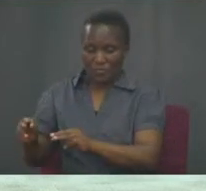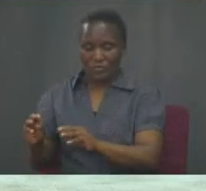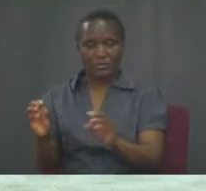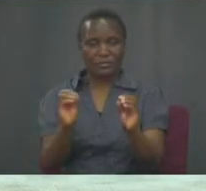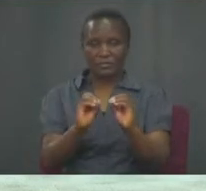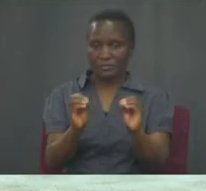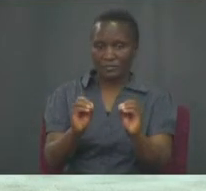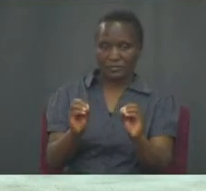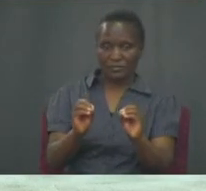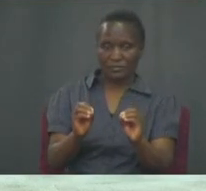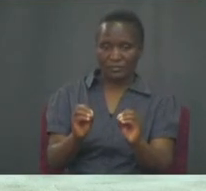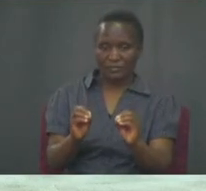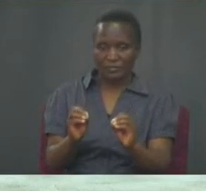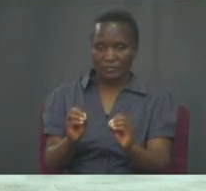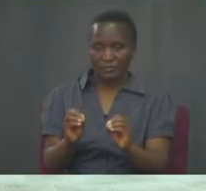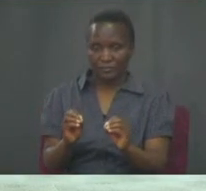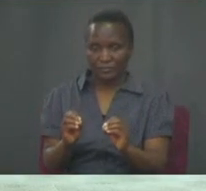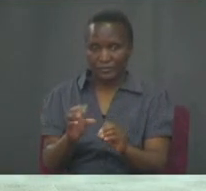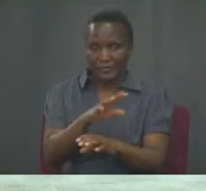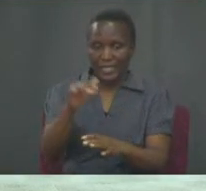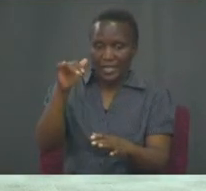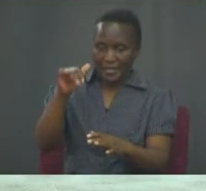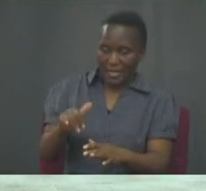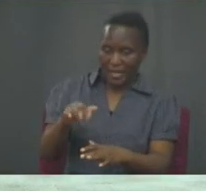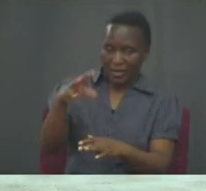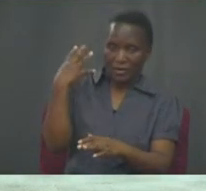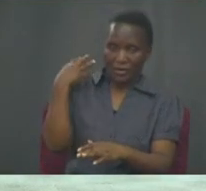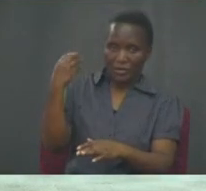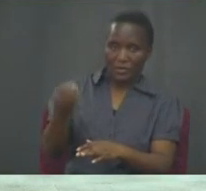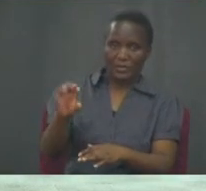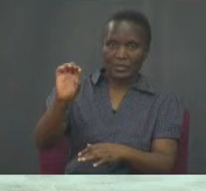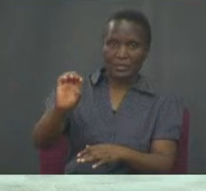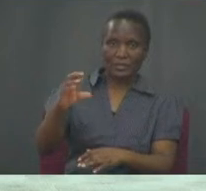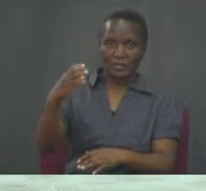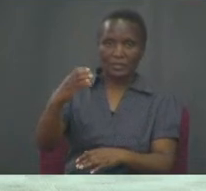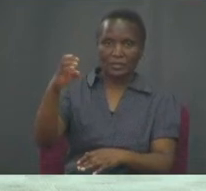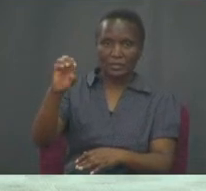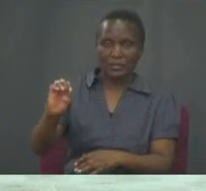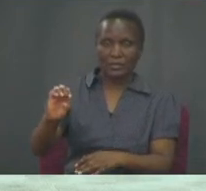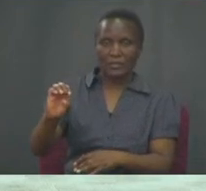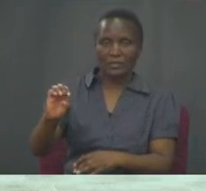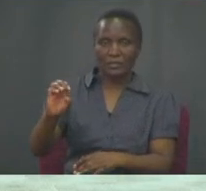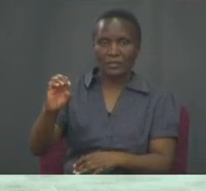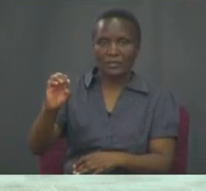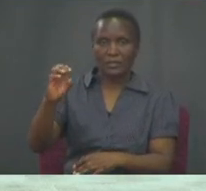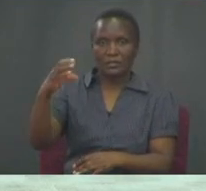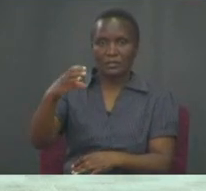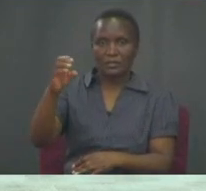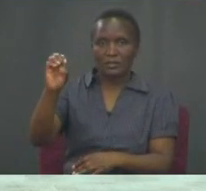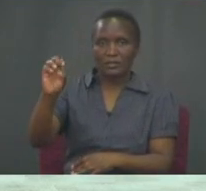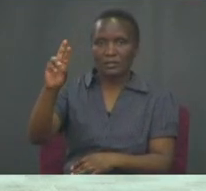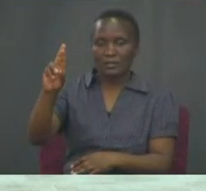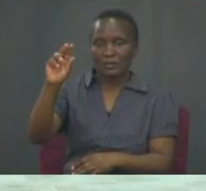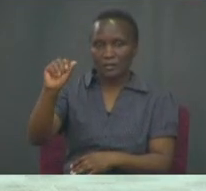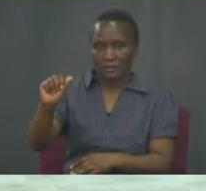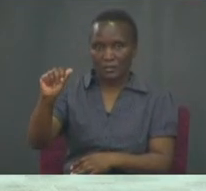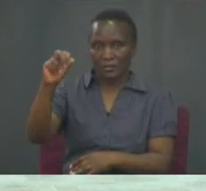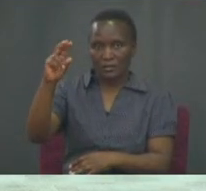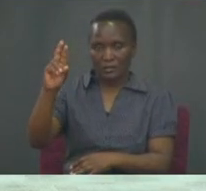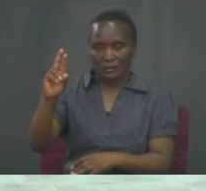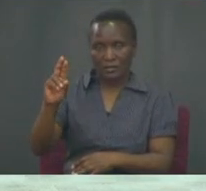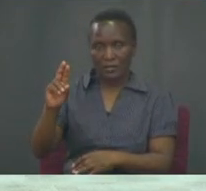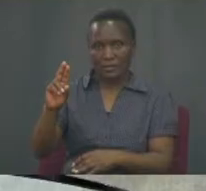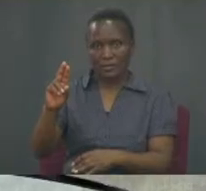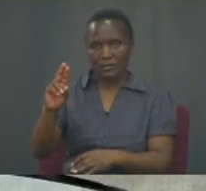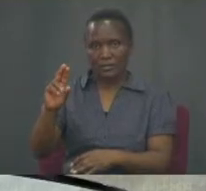immobilized. And that was Sisera's weapon of mass destruction. But God says, I will take your weapon, put it in